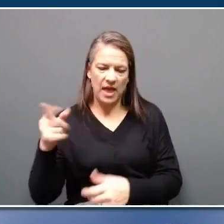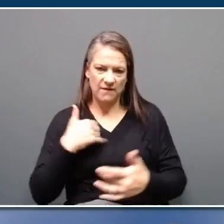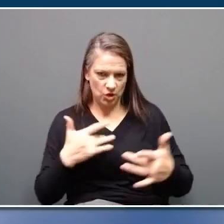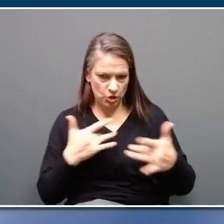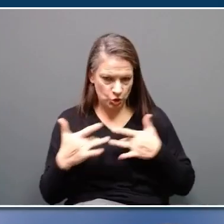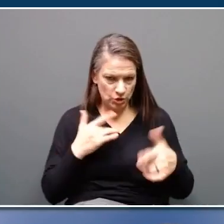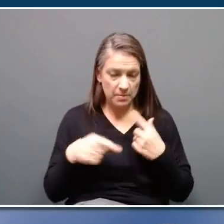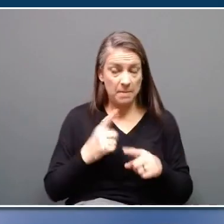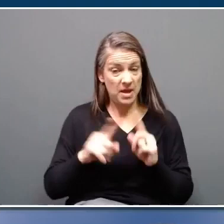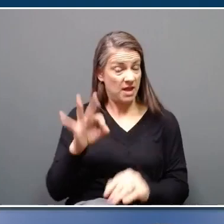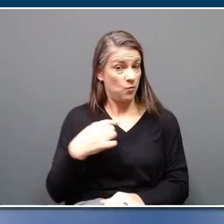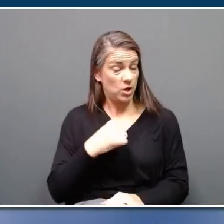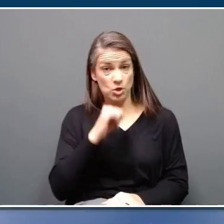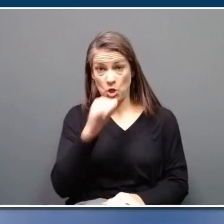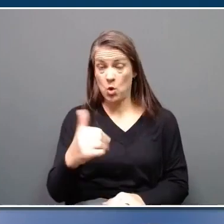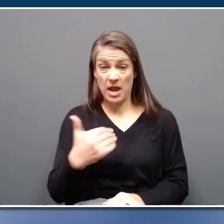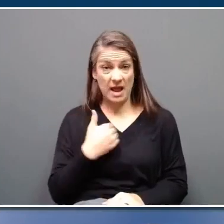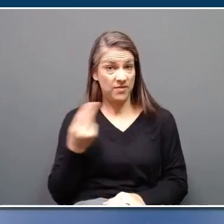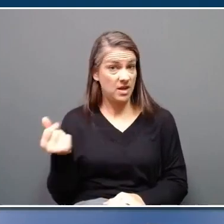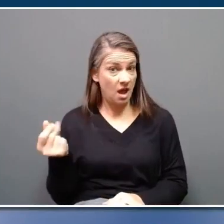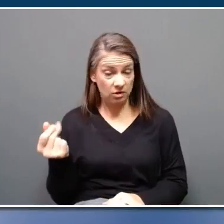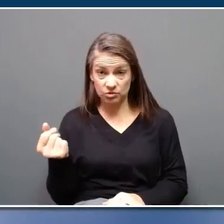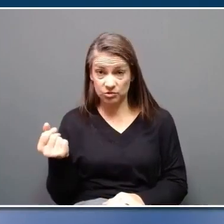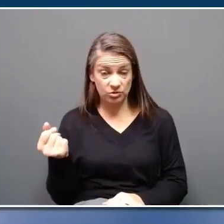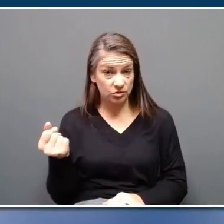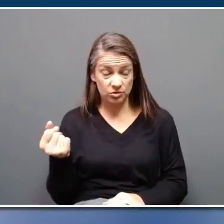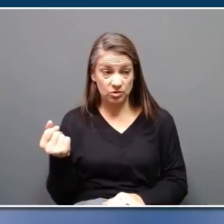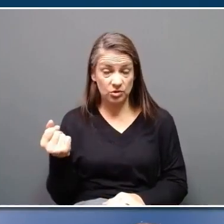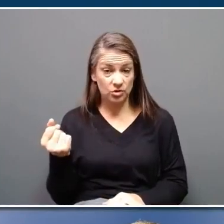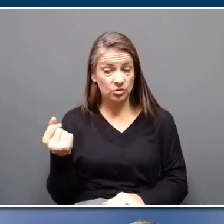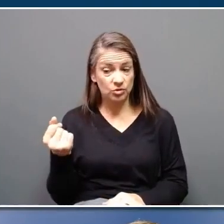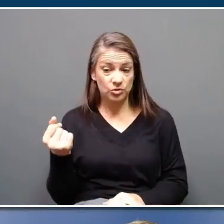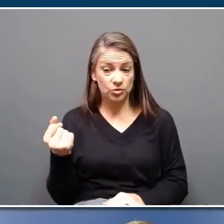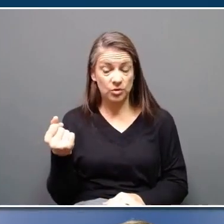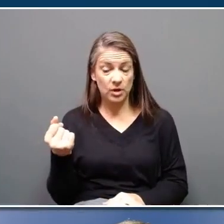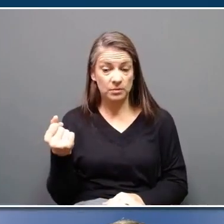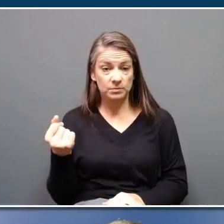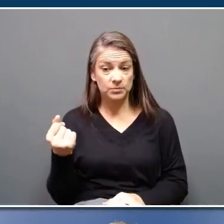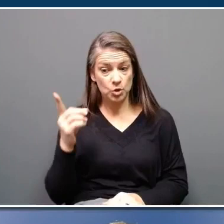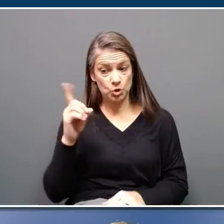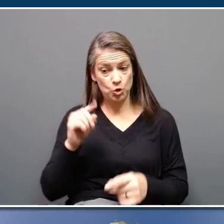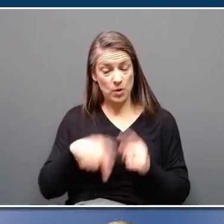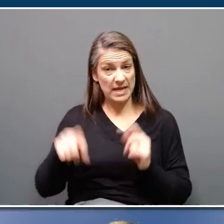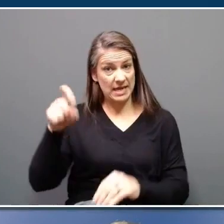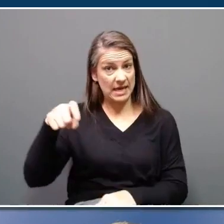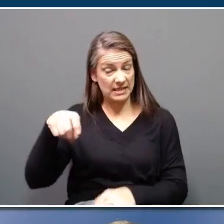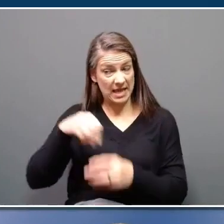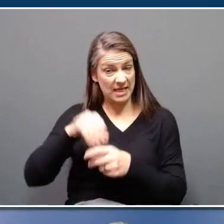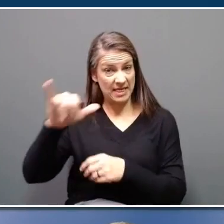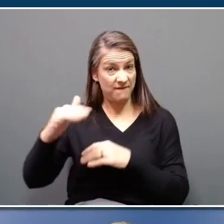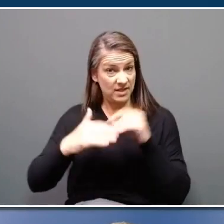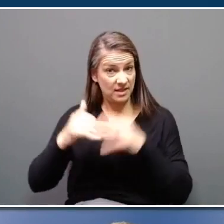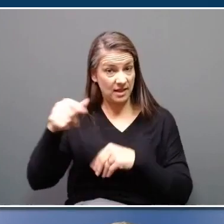But if we don't have the dollars to ultimately do what needs to be done in those facilities to meet